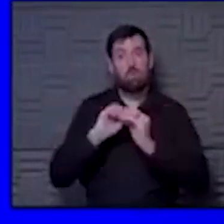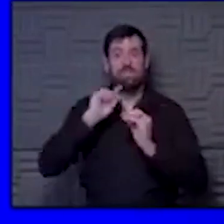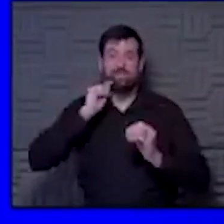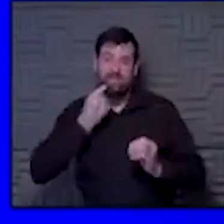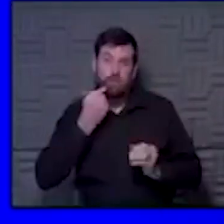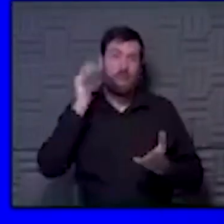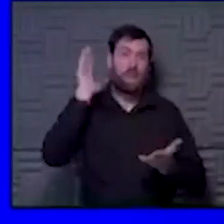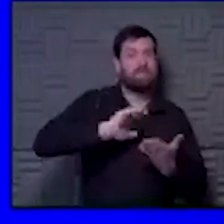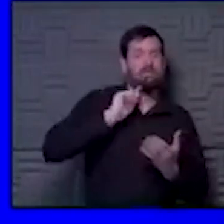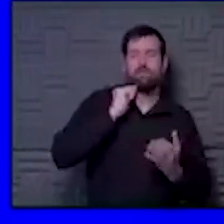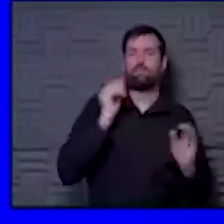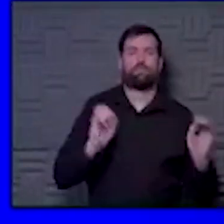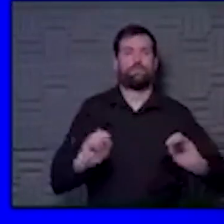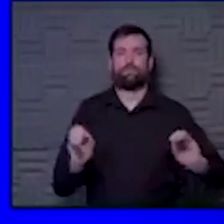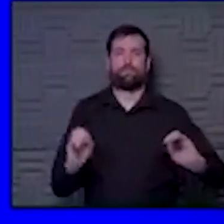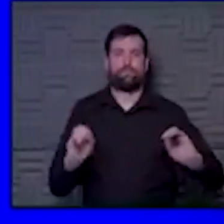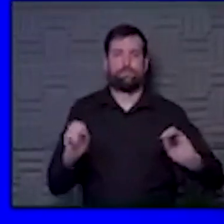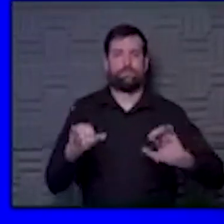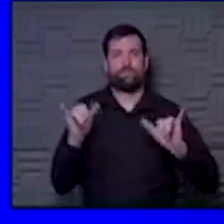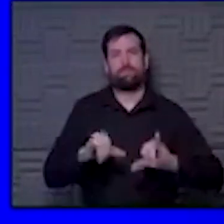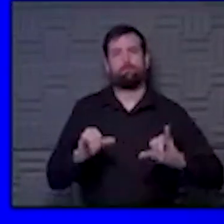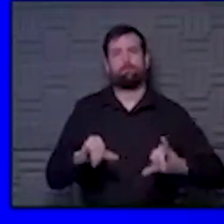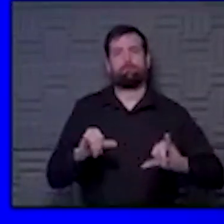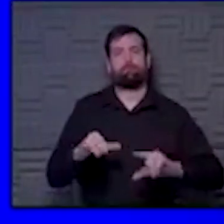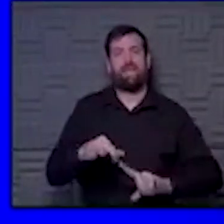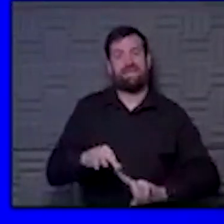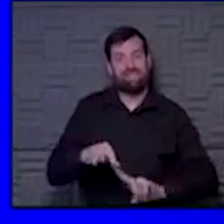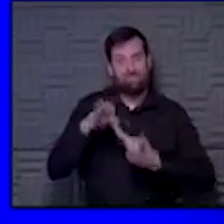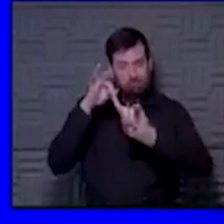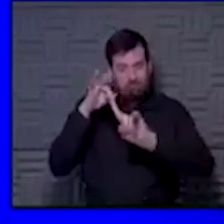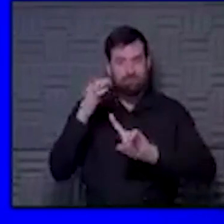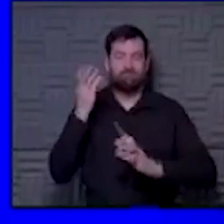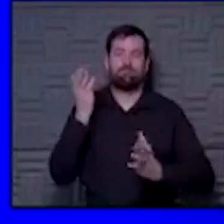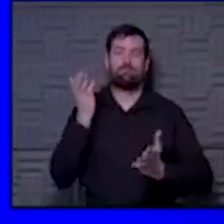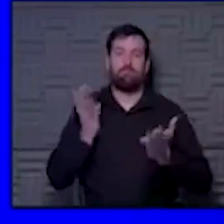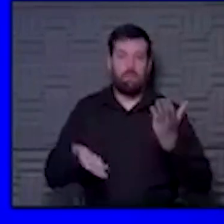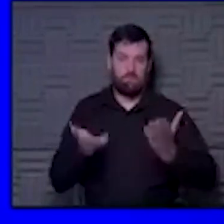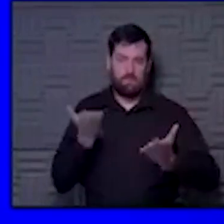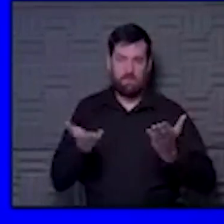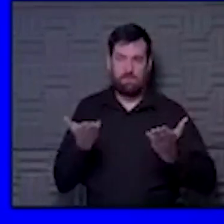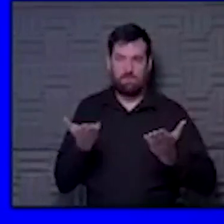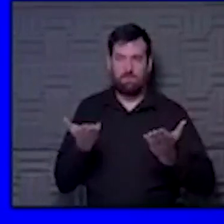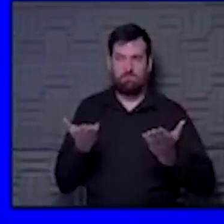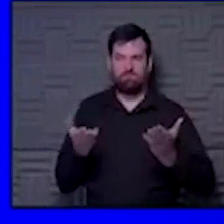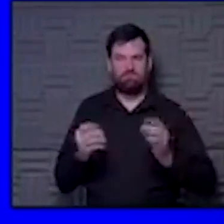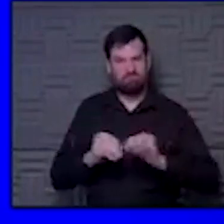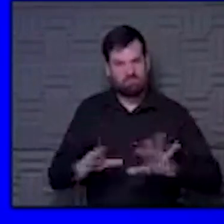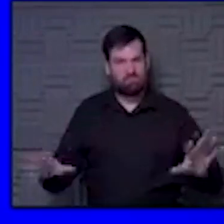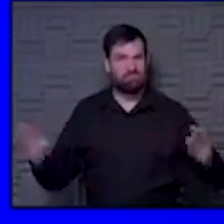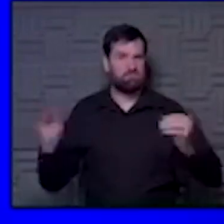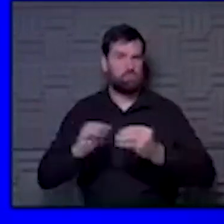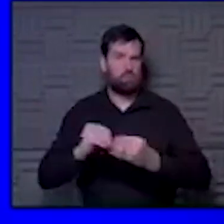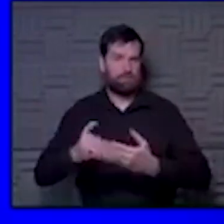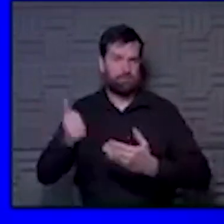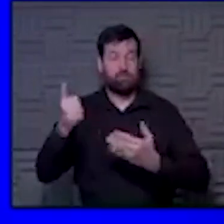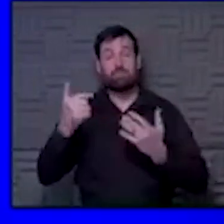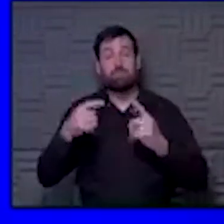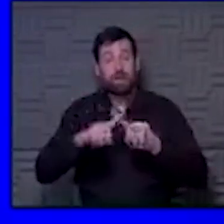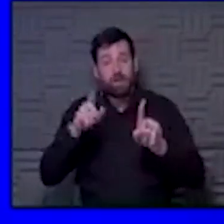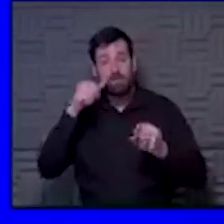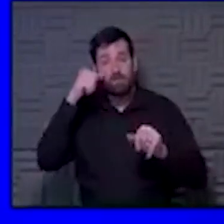less severe. There's no clinical difference in this other than maybe it is spreading more easily. But we have to